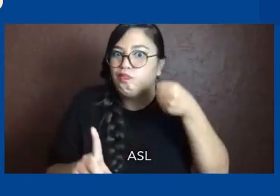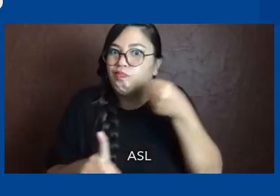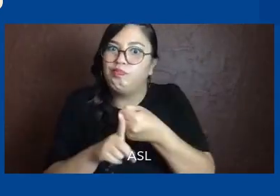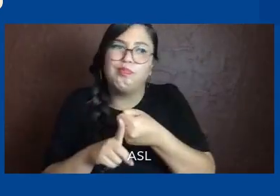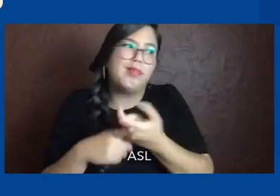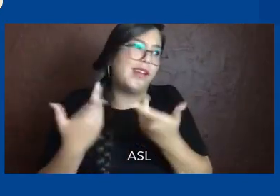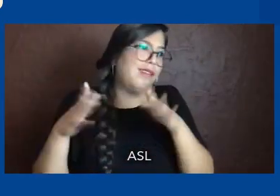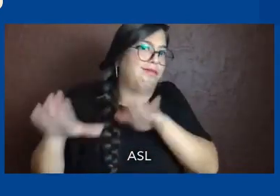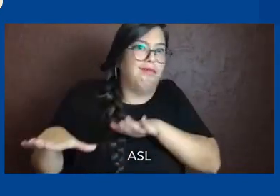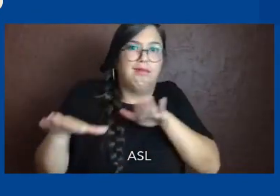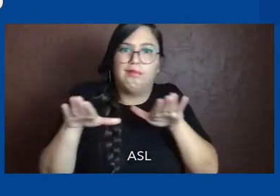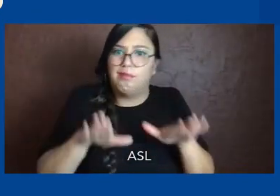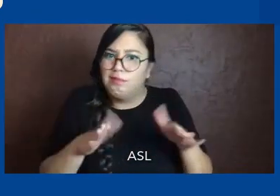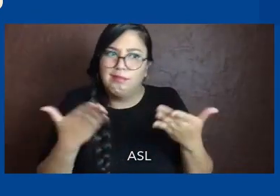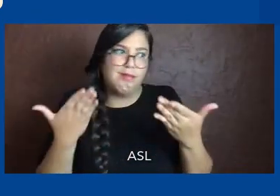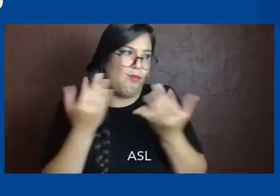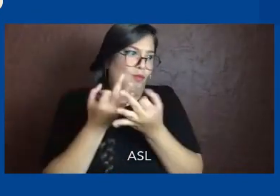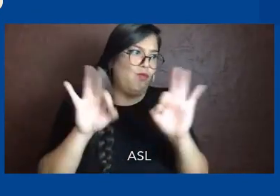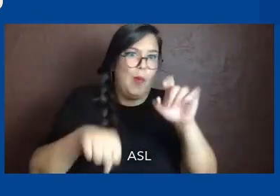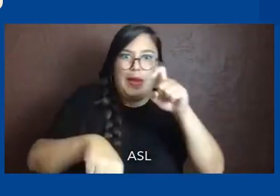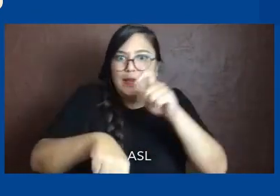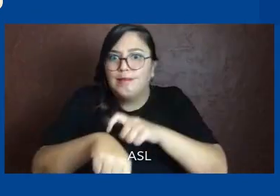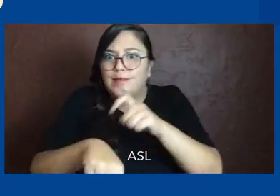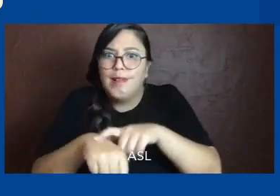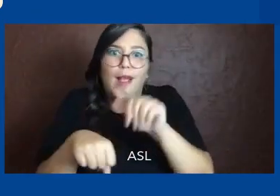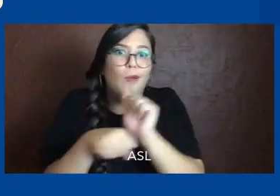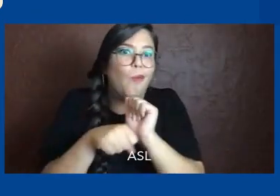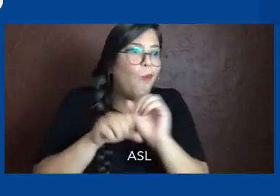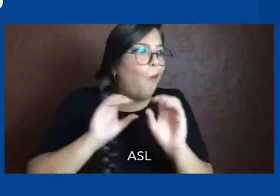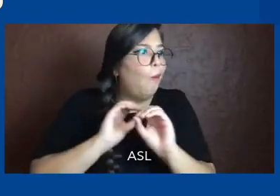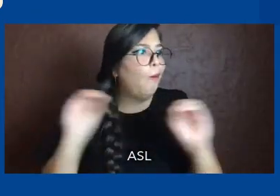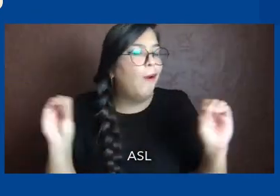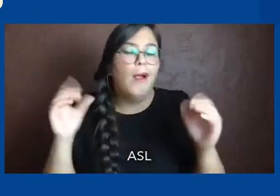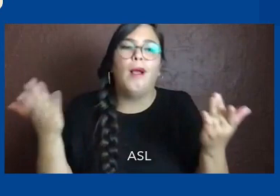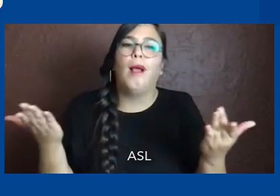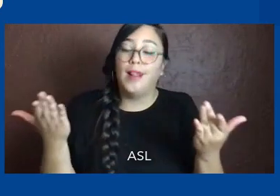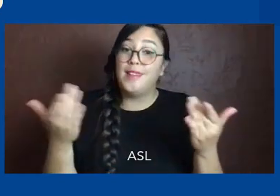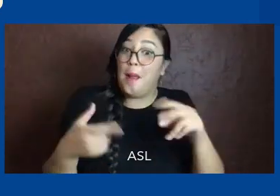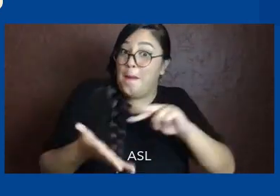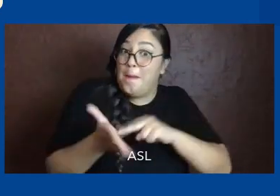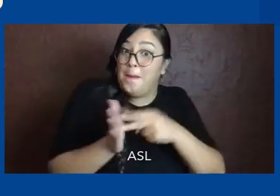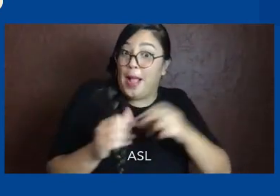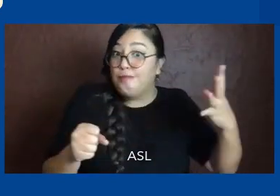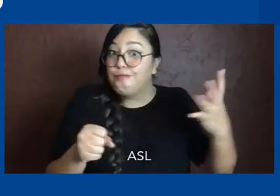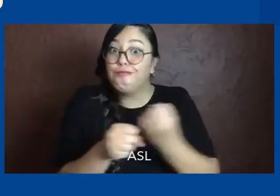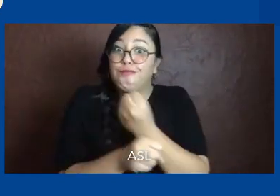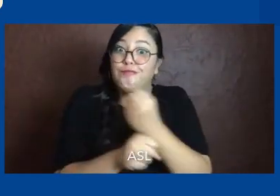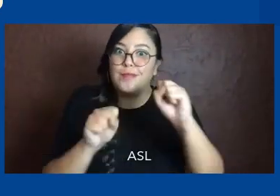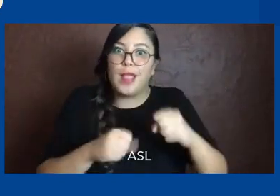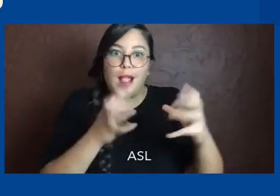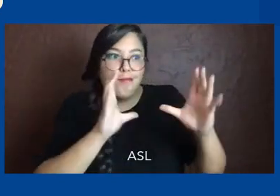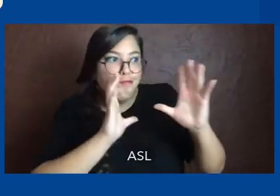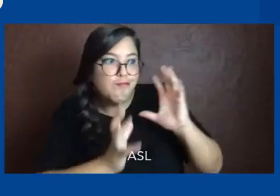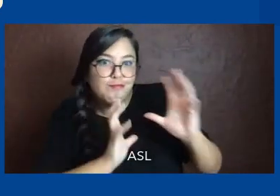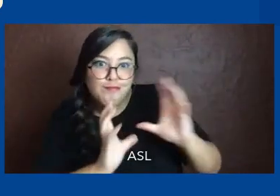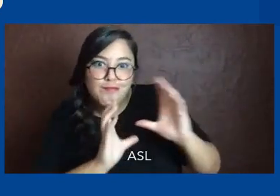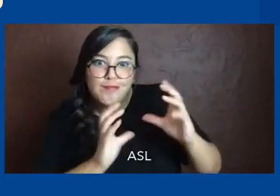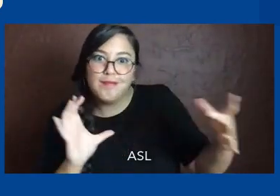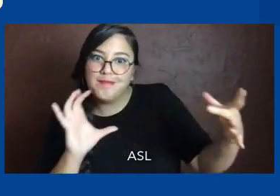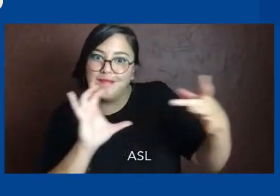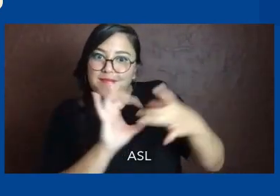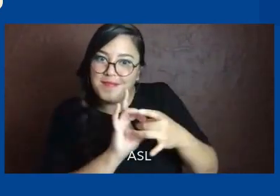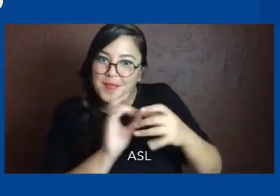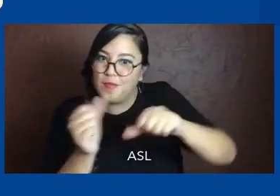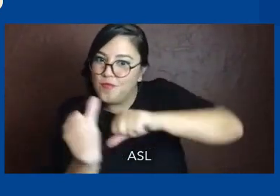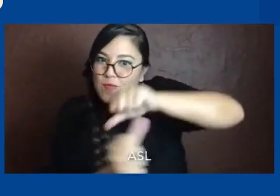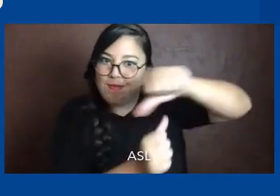had before, and also had time to connect with each other during that time. And I think it